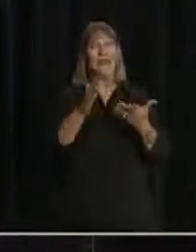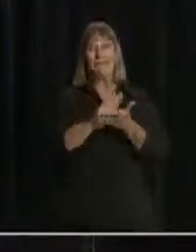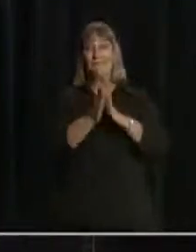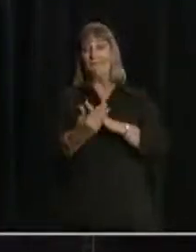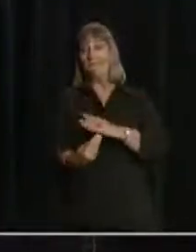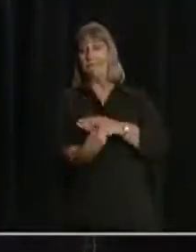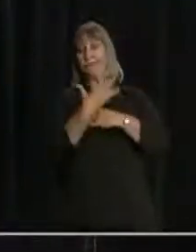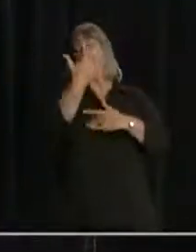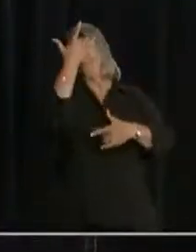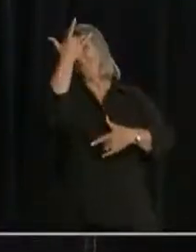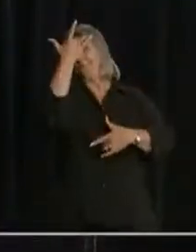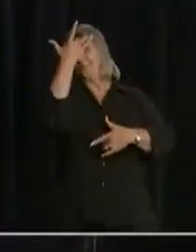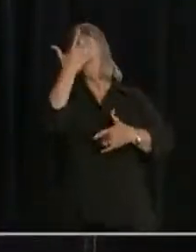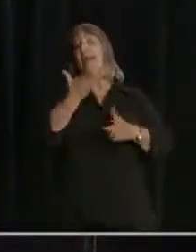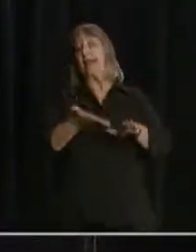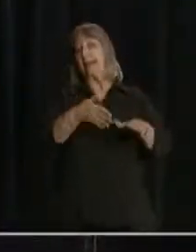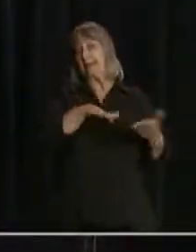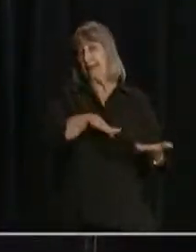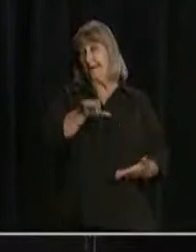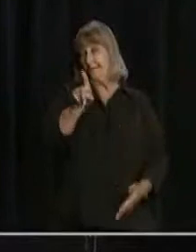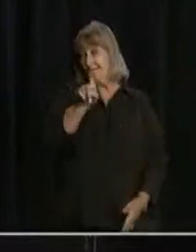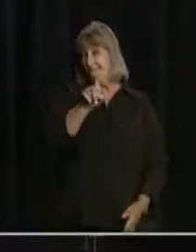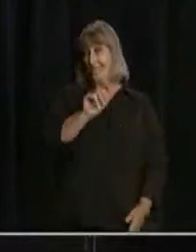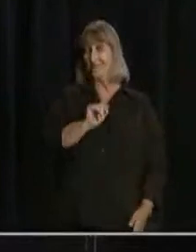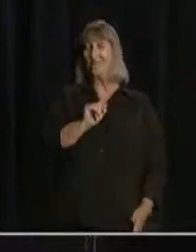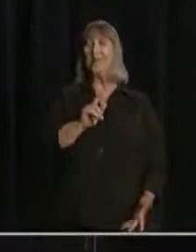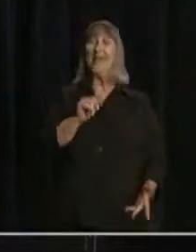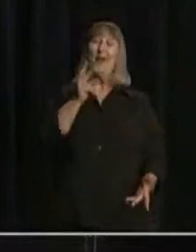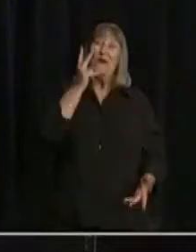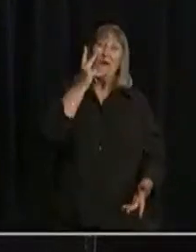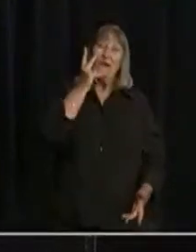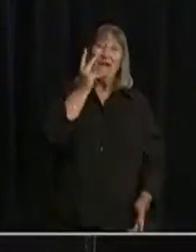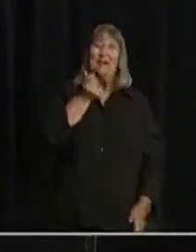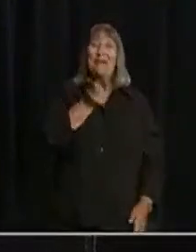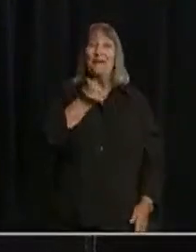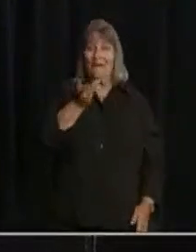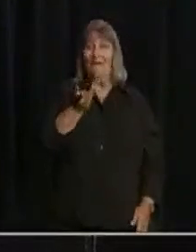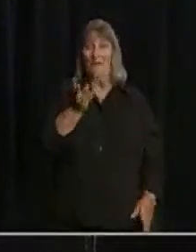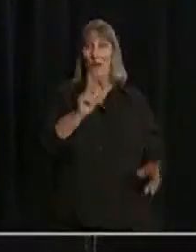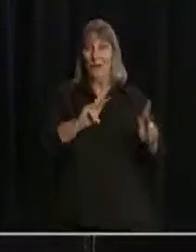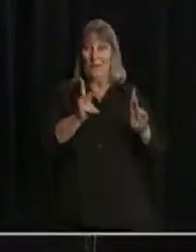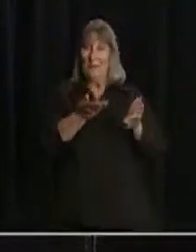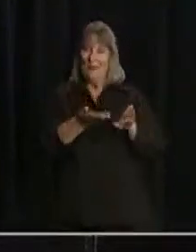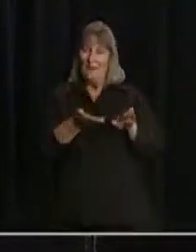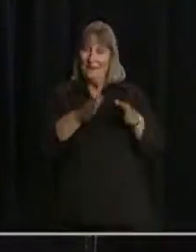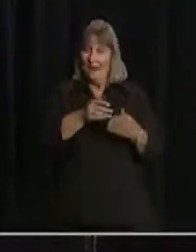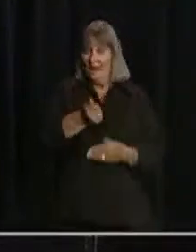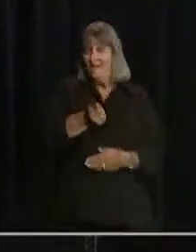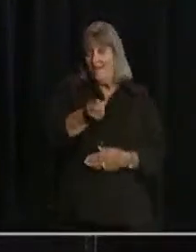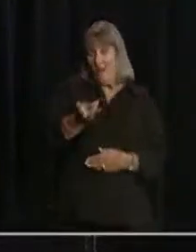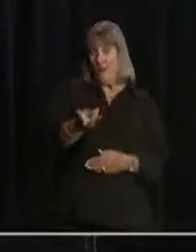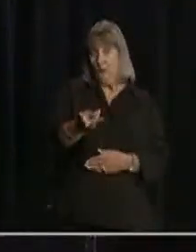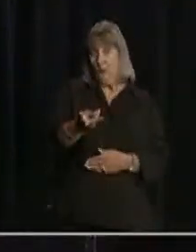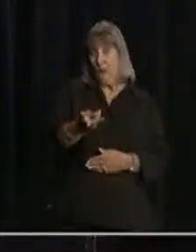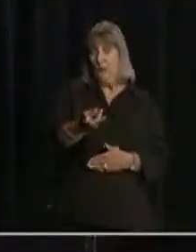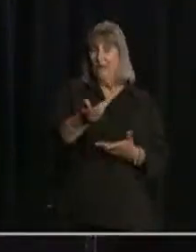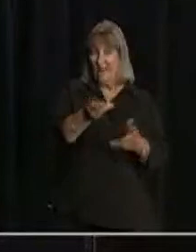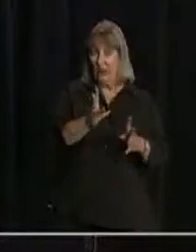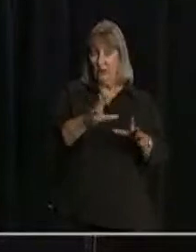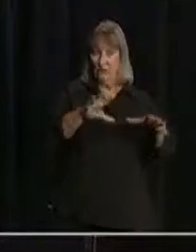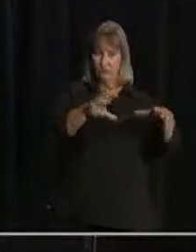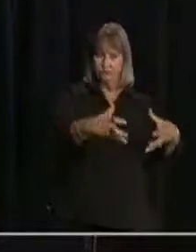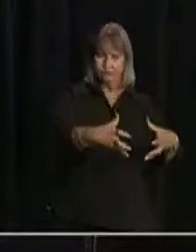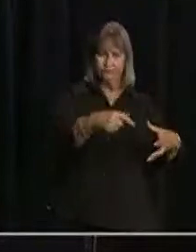compare apples to apples. While we have seen a number of fatalities, a few, amongst those who were